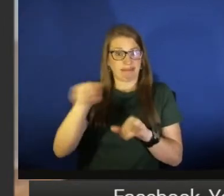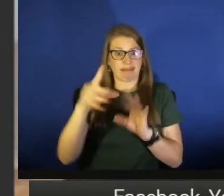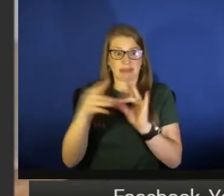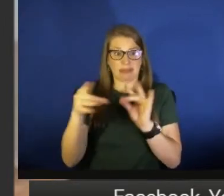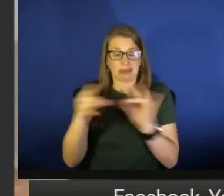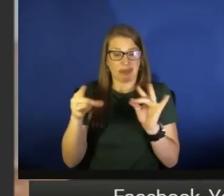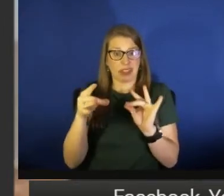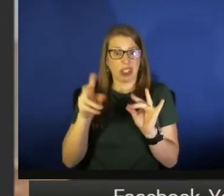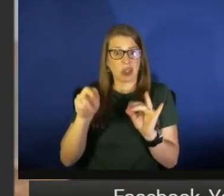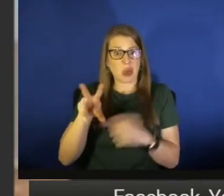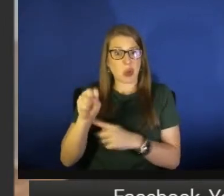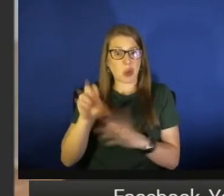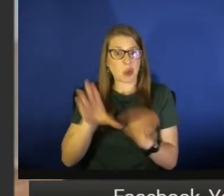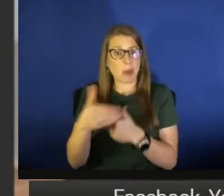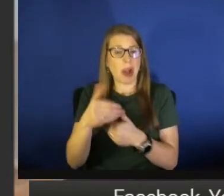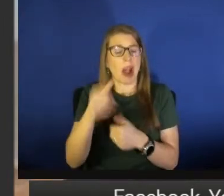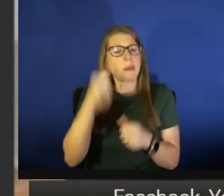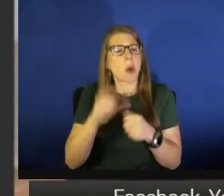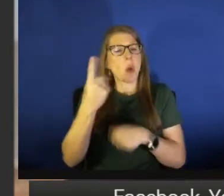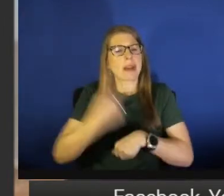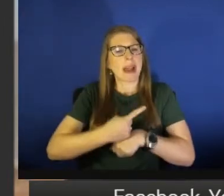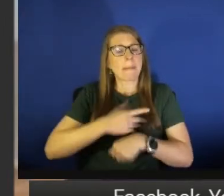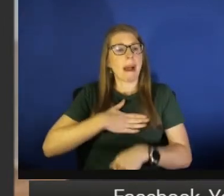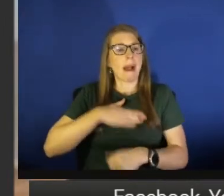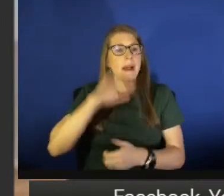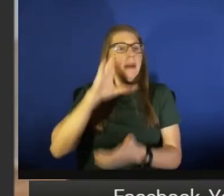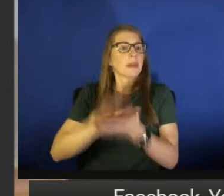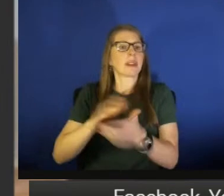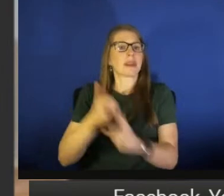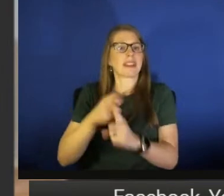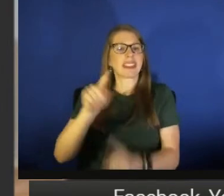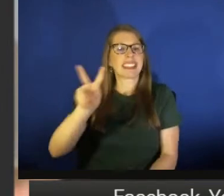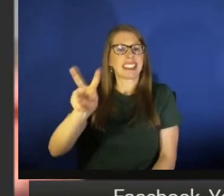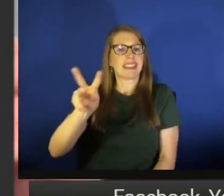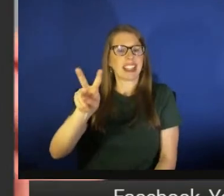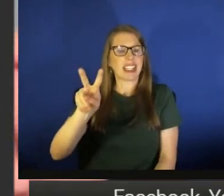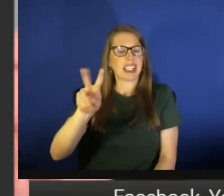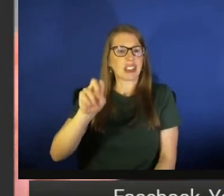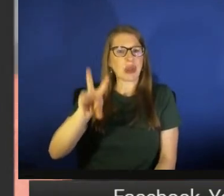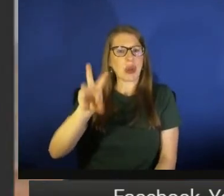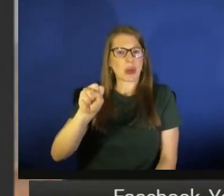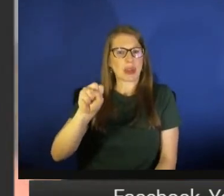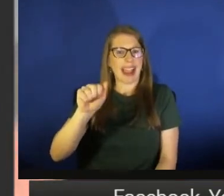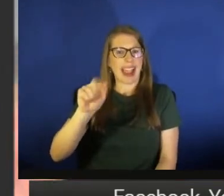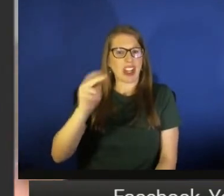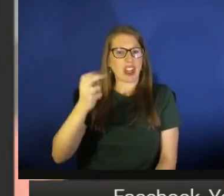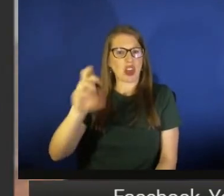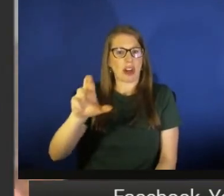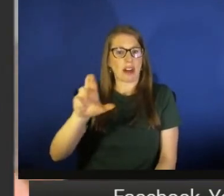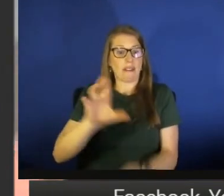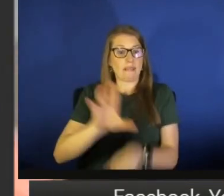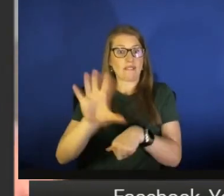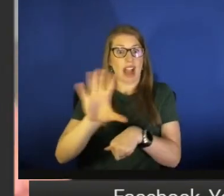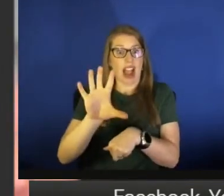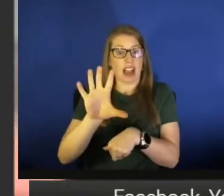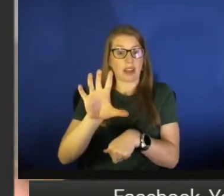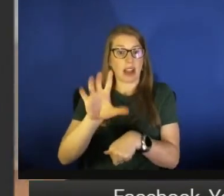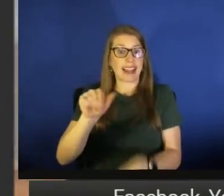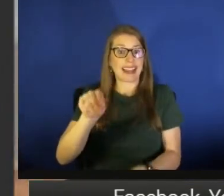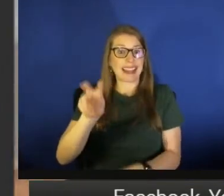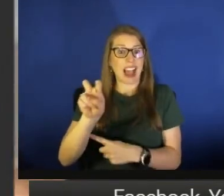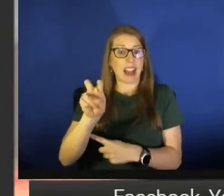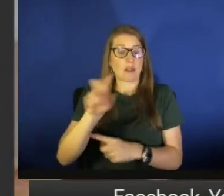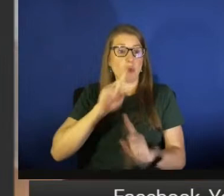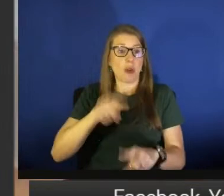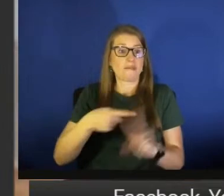newsrooms. I remember there was one day, my husband is a television news anchor. He was doing a 5 o'clock live report from our